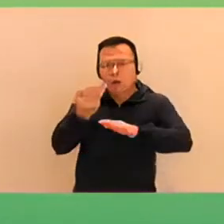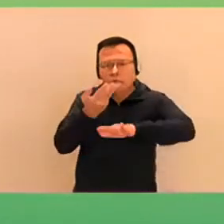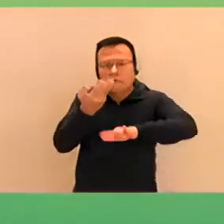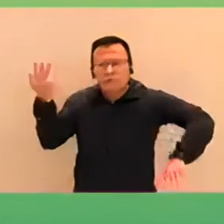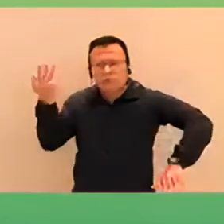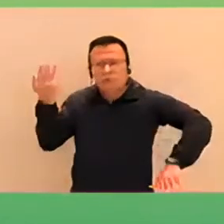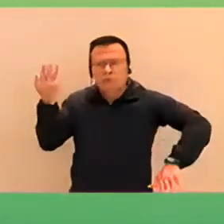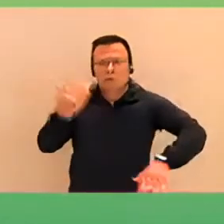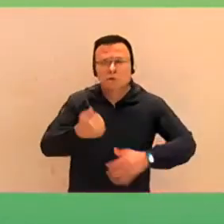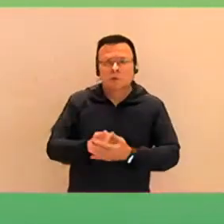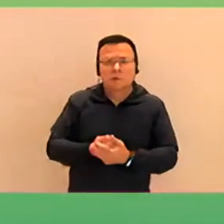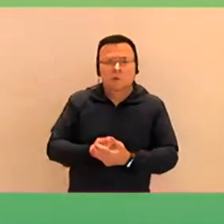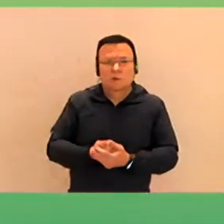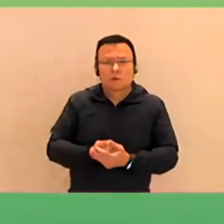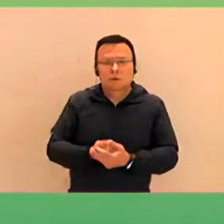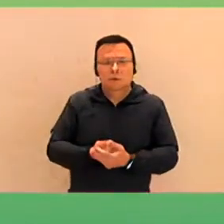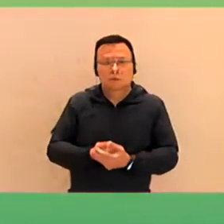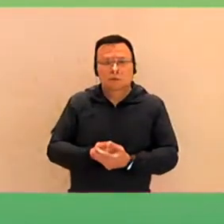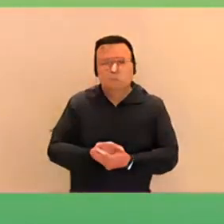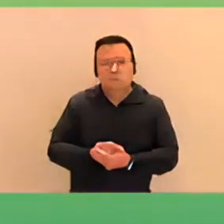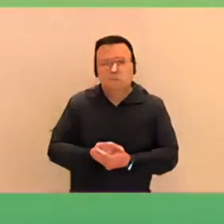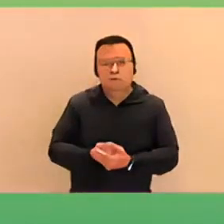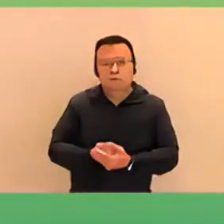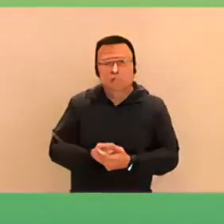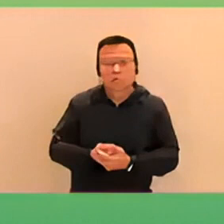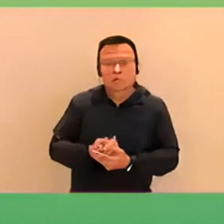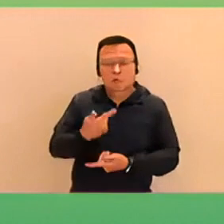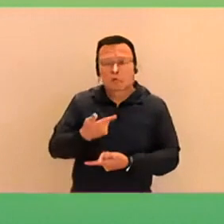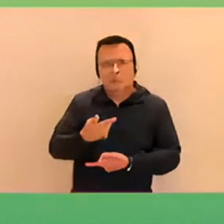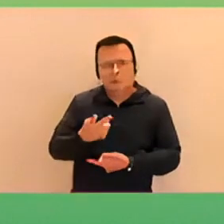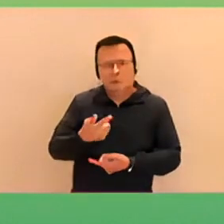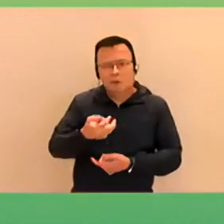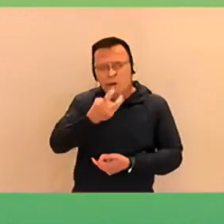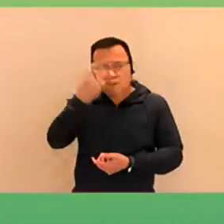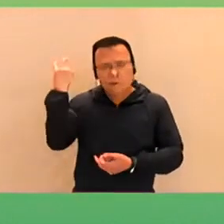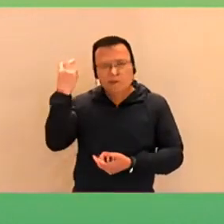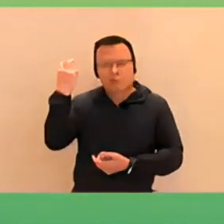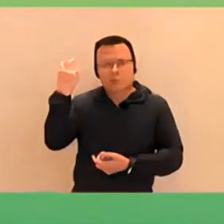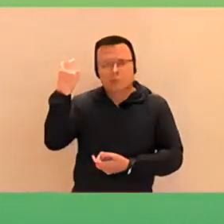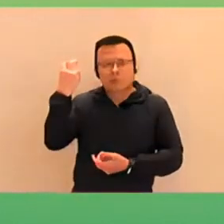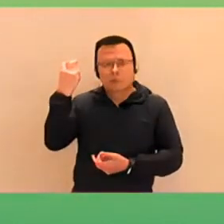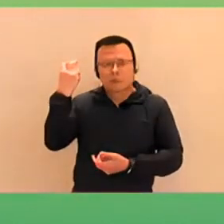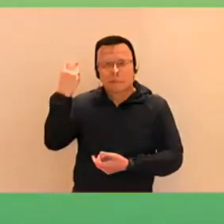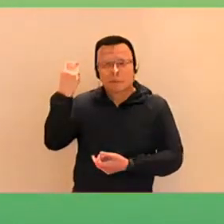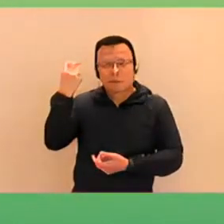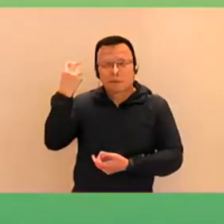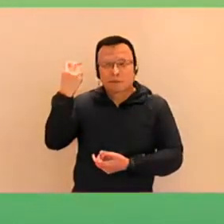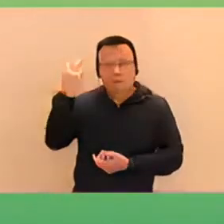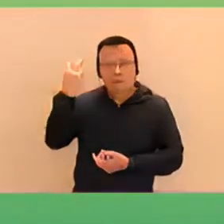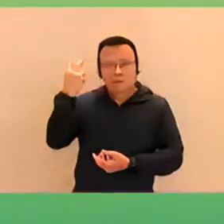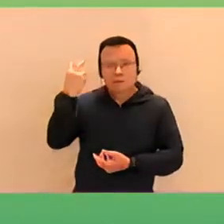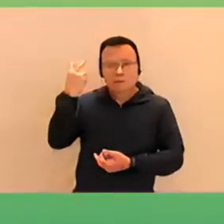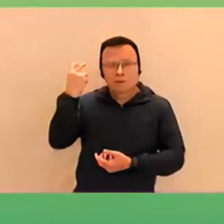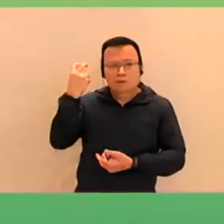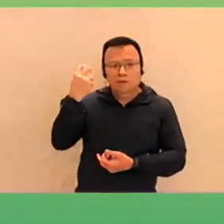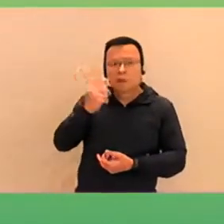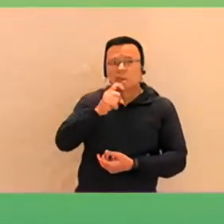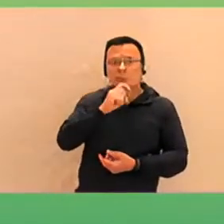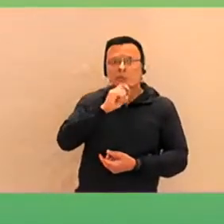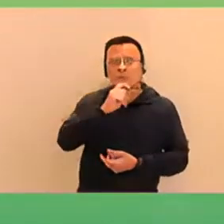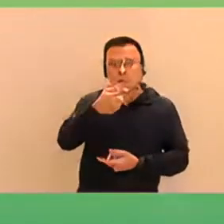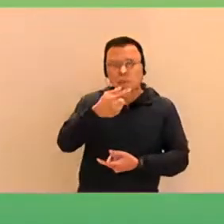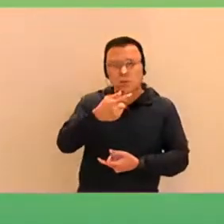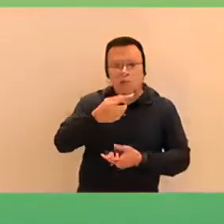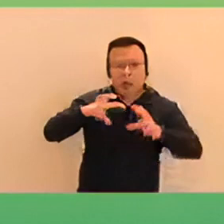analysis, and we found that in the air handling unit, there's some kind of a heating and cooling trade-off because they have a